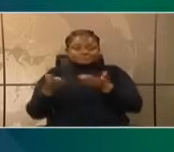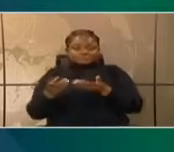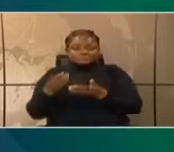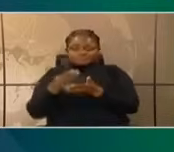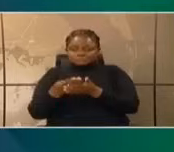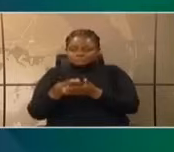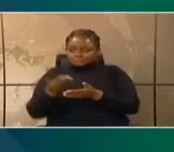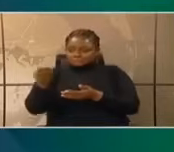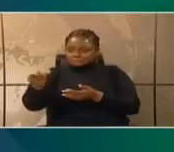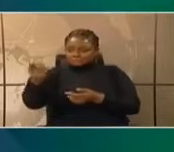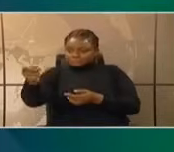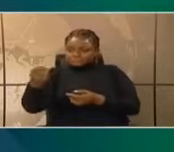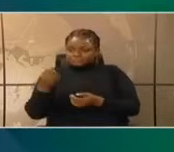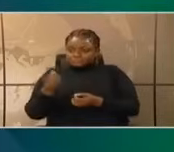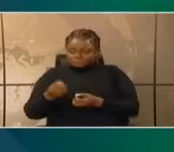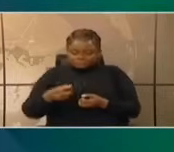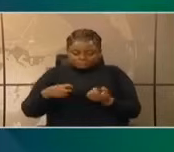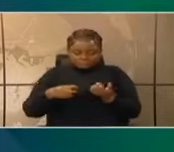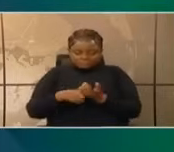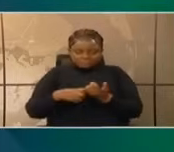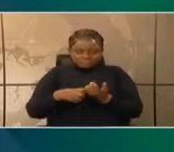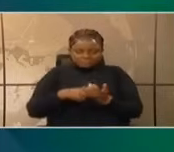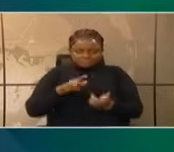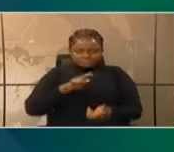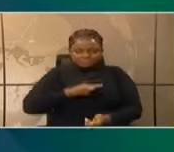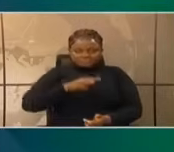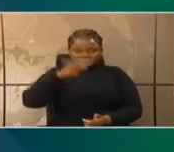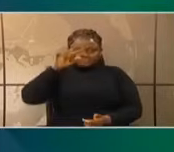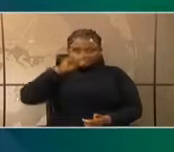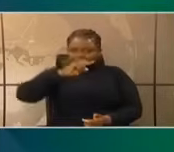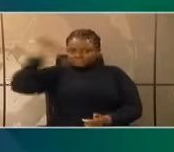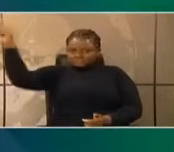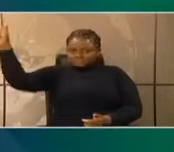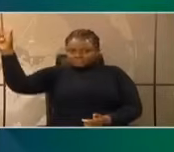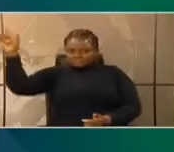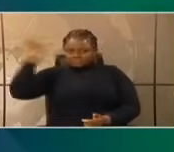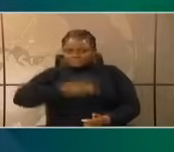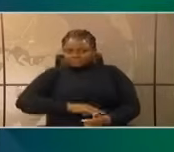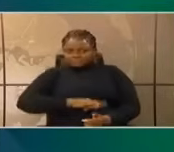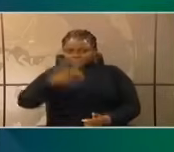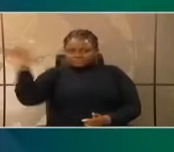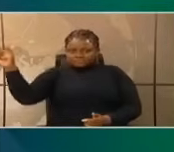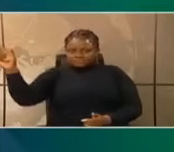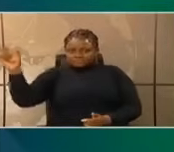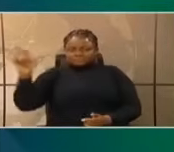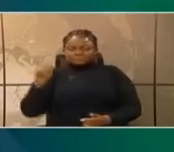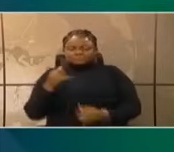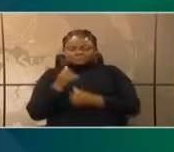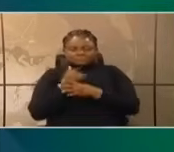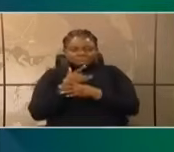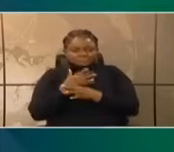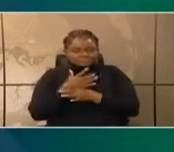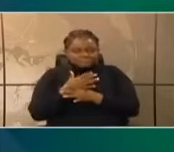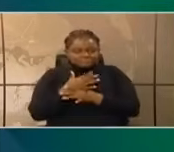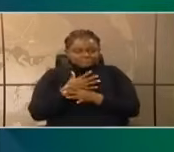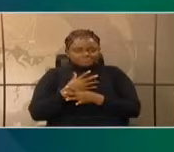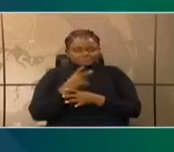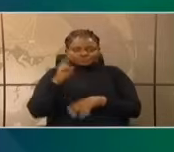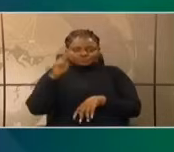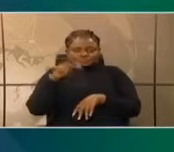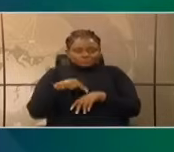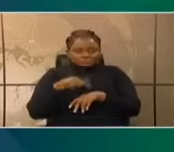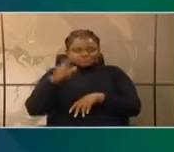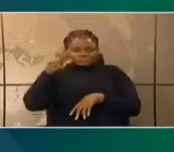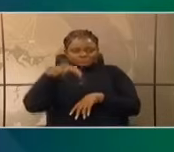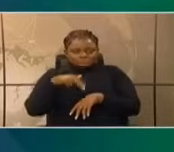and an MDB Sika. A top lane ticket. A quabutri. Me call Germany. Bear 2-3